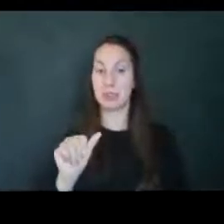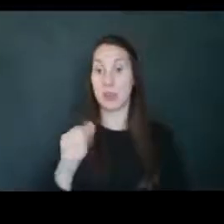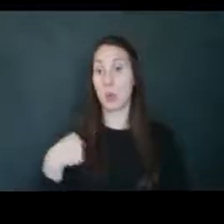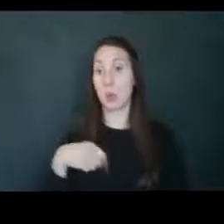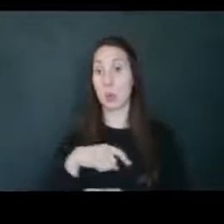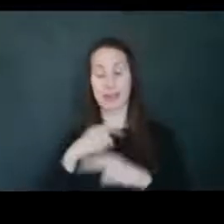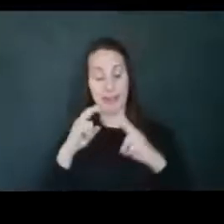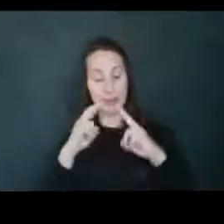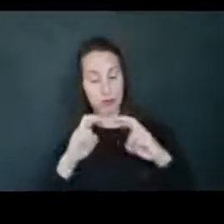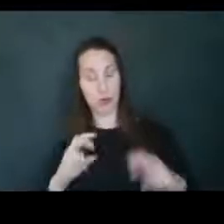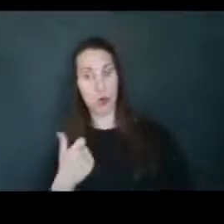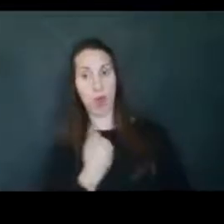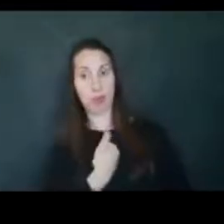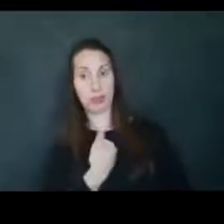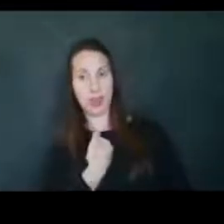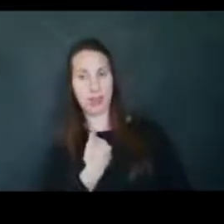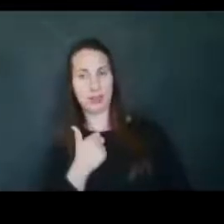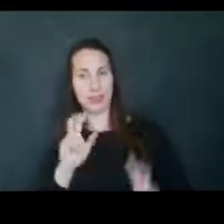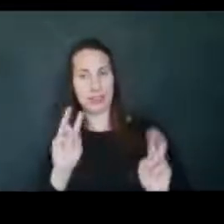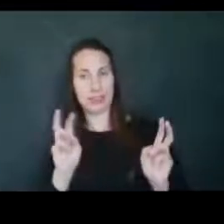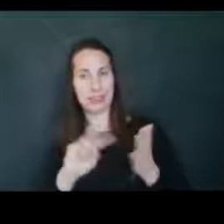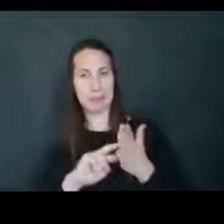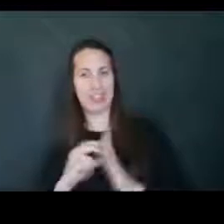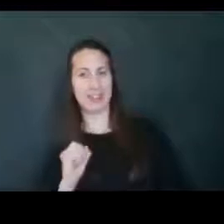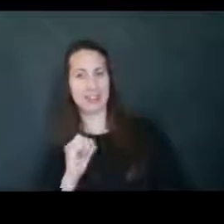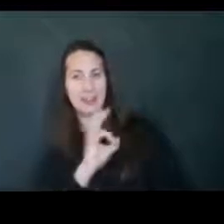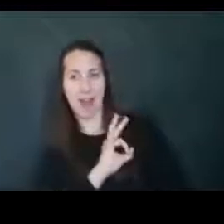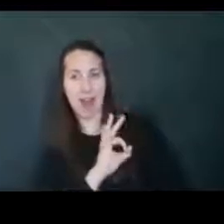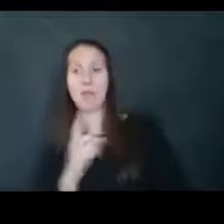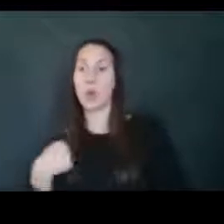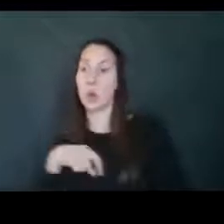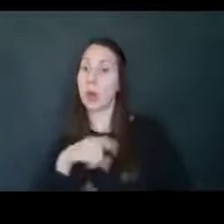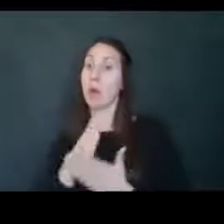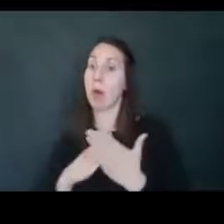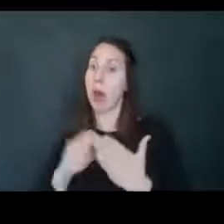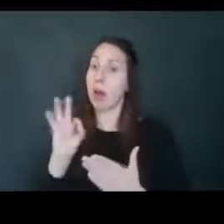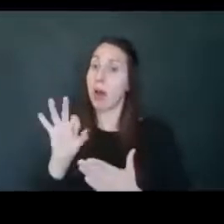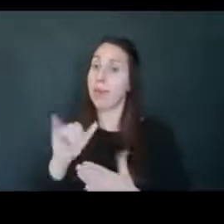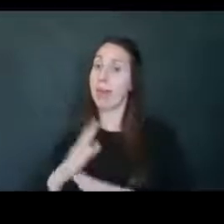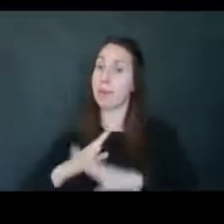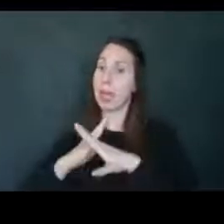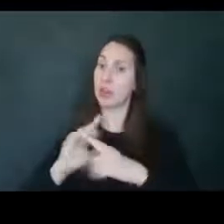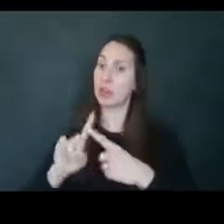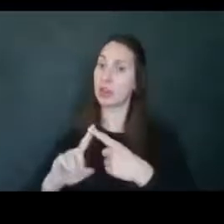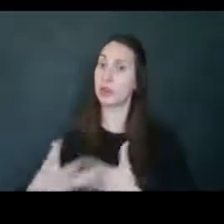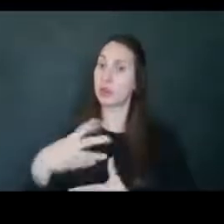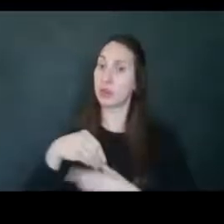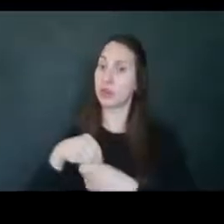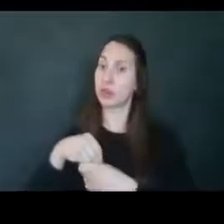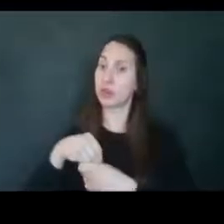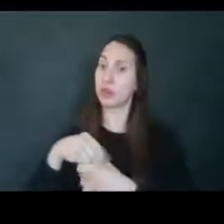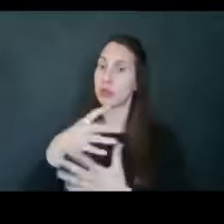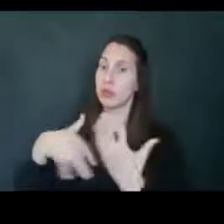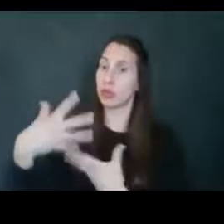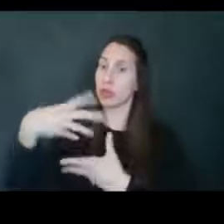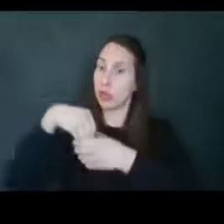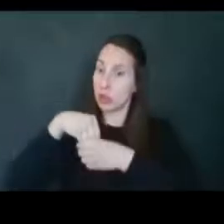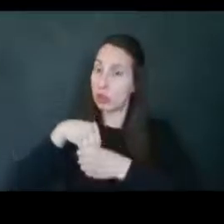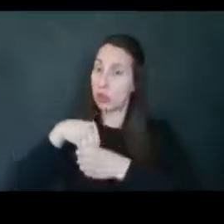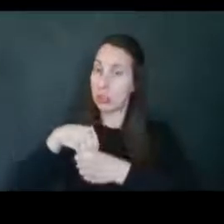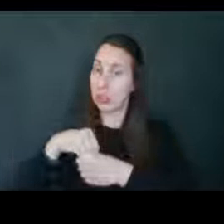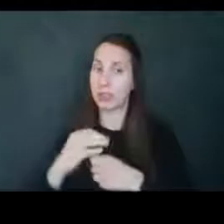the staff of the JCC, as part of the barrier to social inclusion, in addition to the broader community and